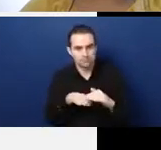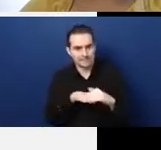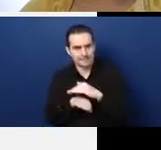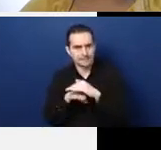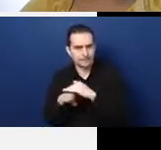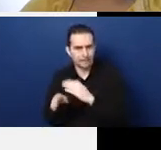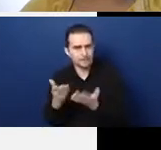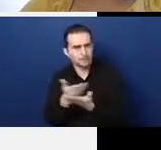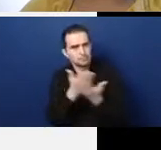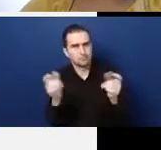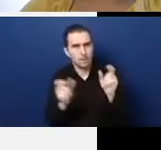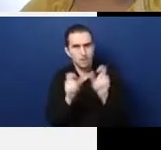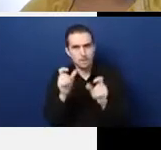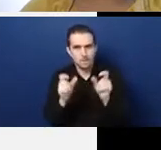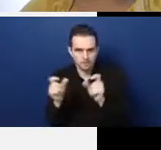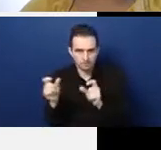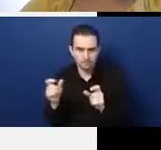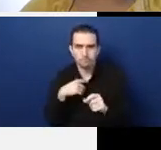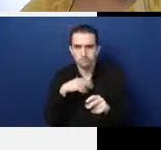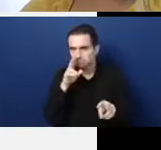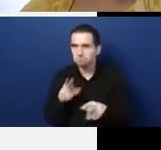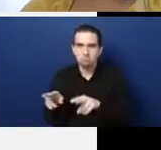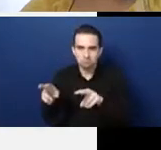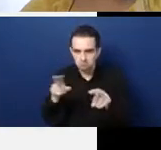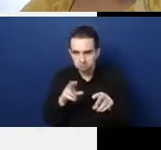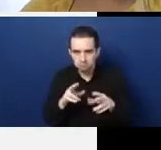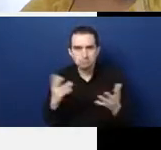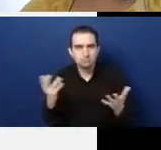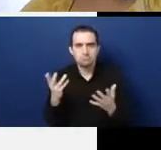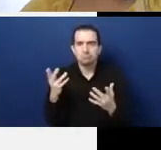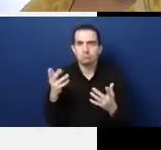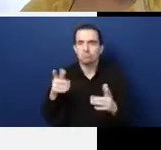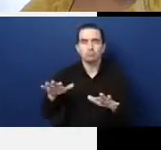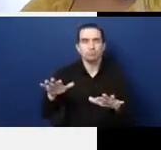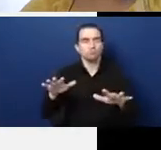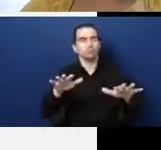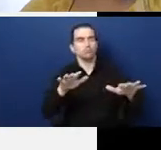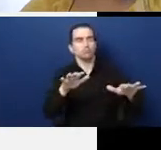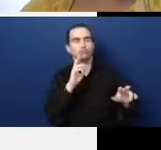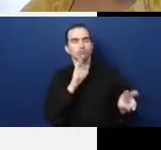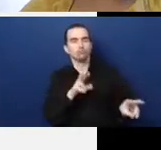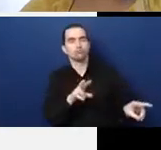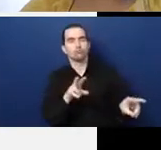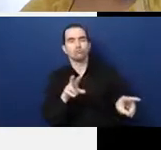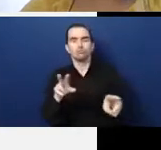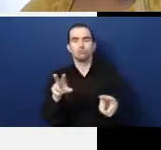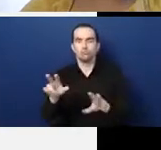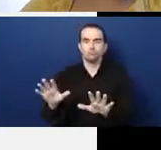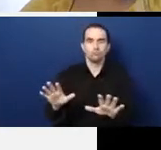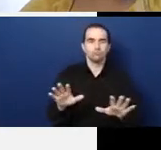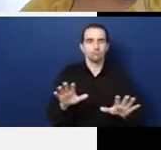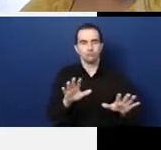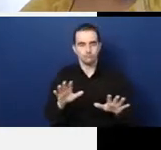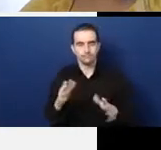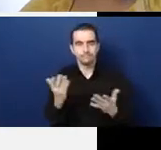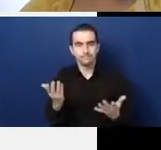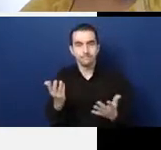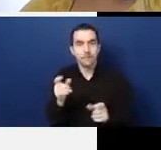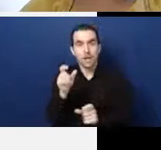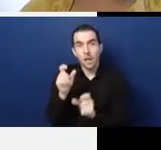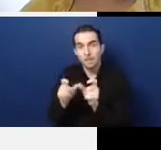experience that put them at a greater risk of abuse and exploitation. And so we